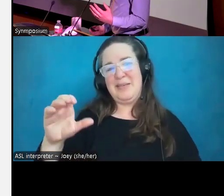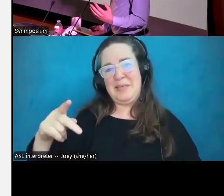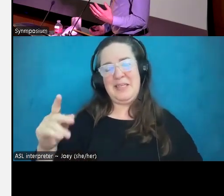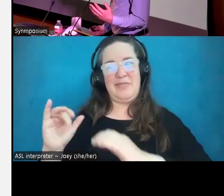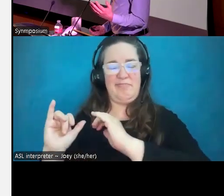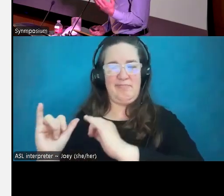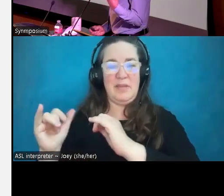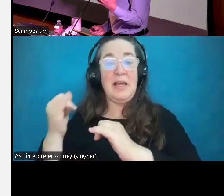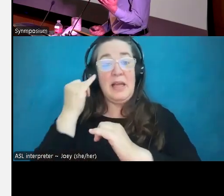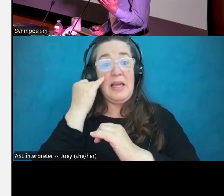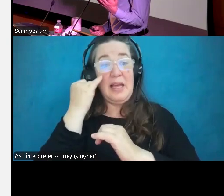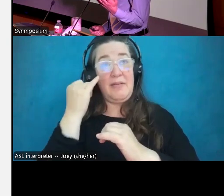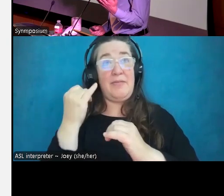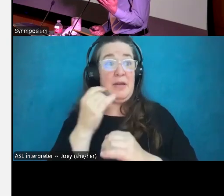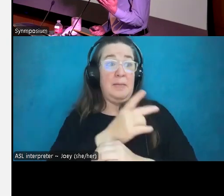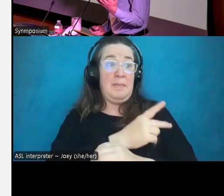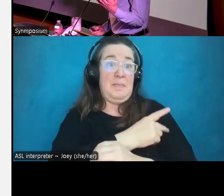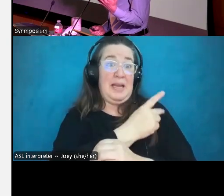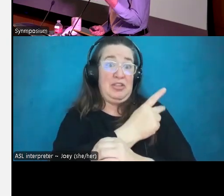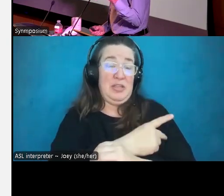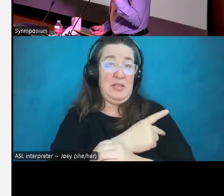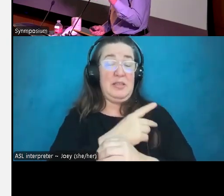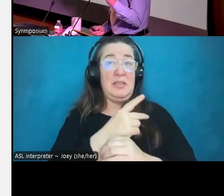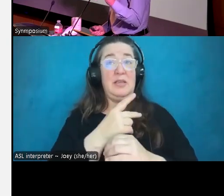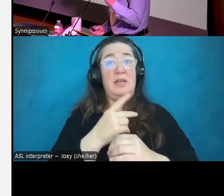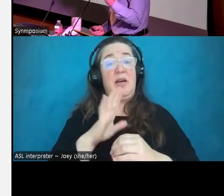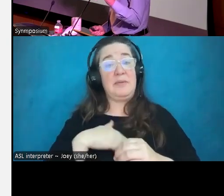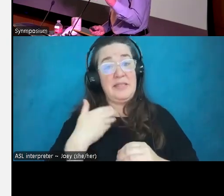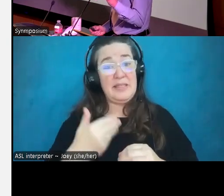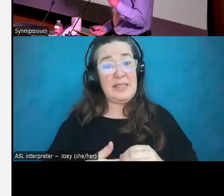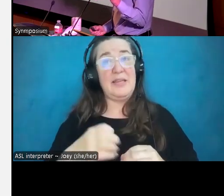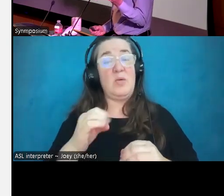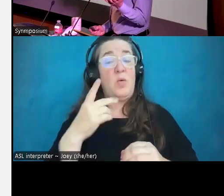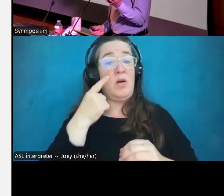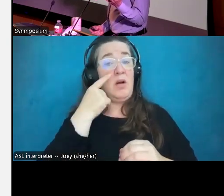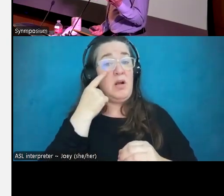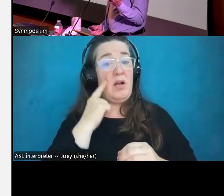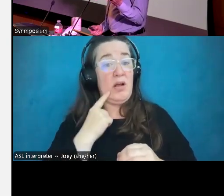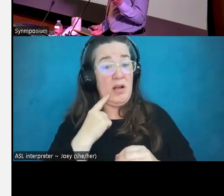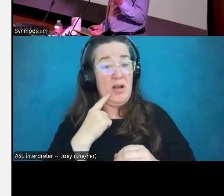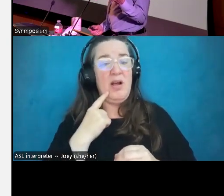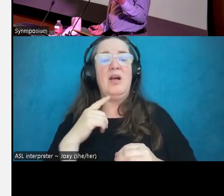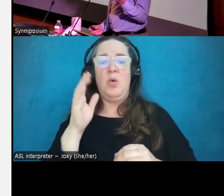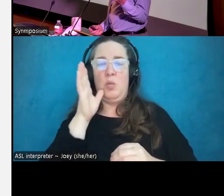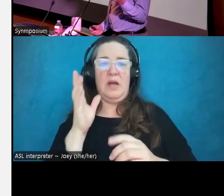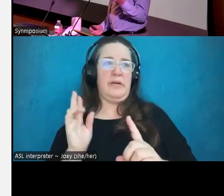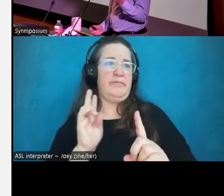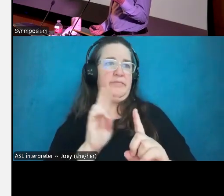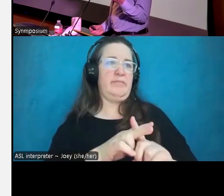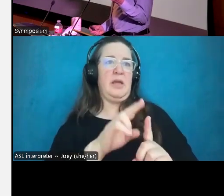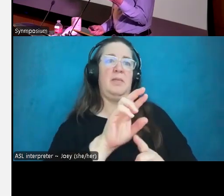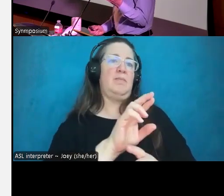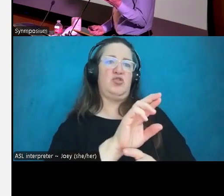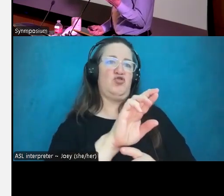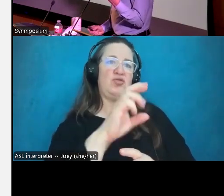or sheds a tear, they get put on an SSRI. Don't necessarily do that because polypharmacy can be an issue with these patients,